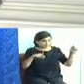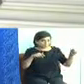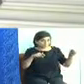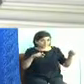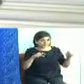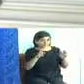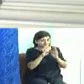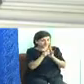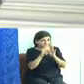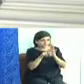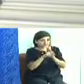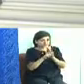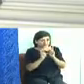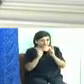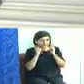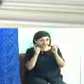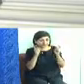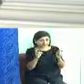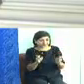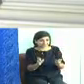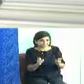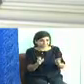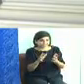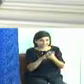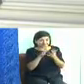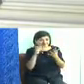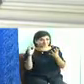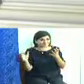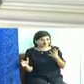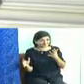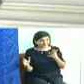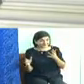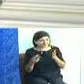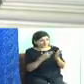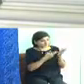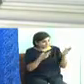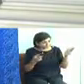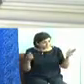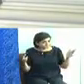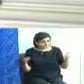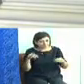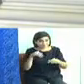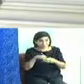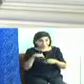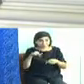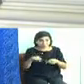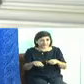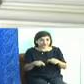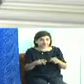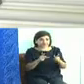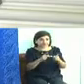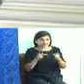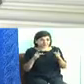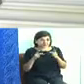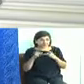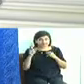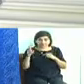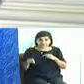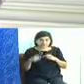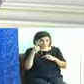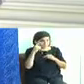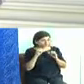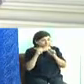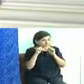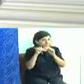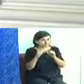that contribute to the abundance of resources that are in this place that are needed for it to